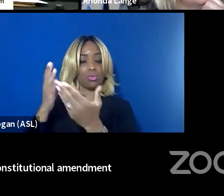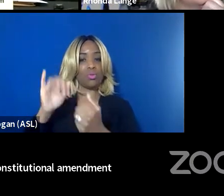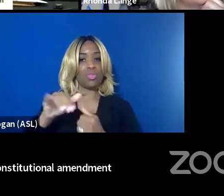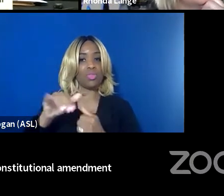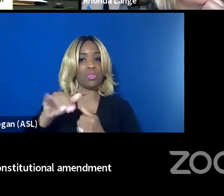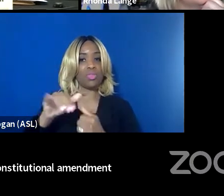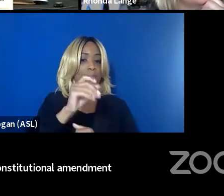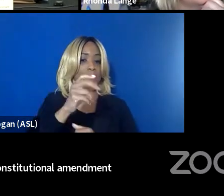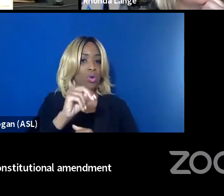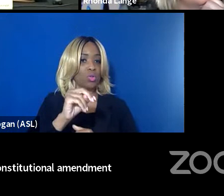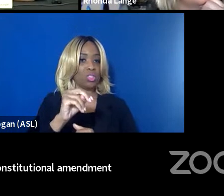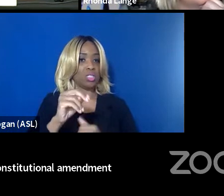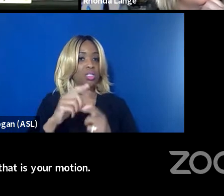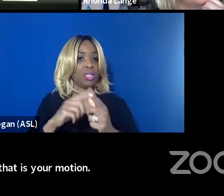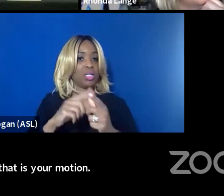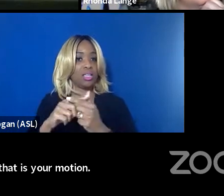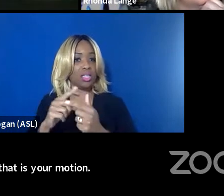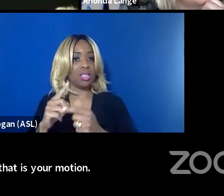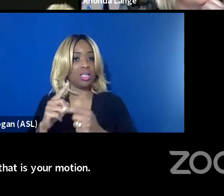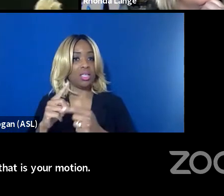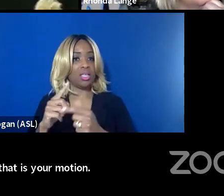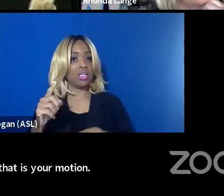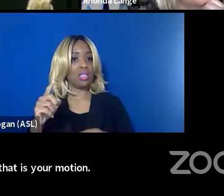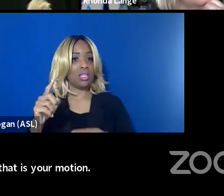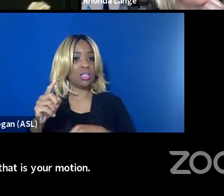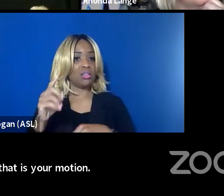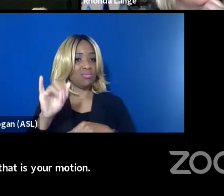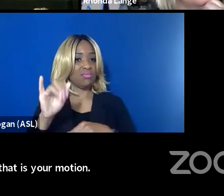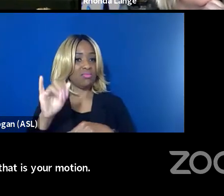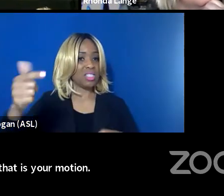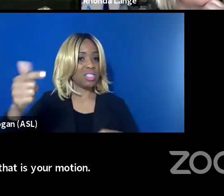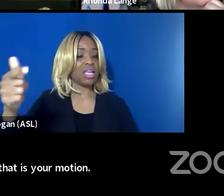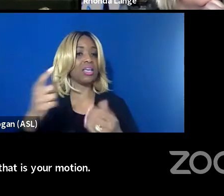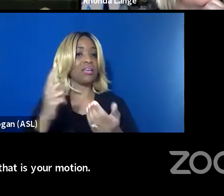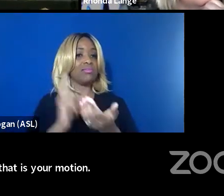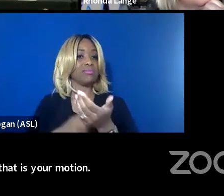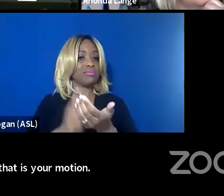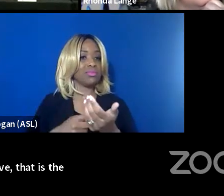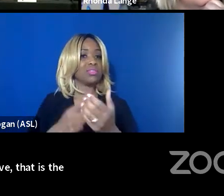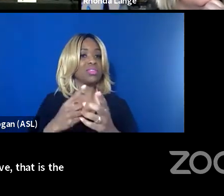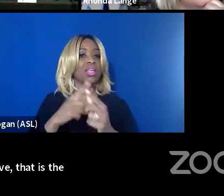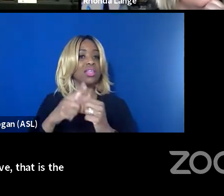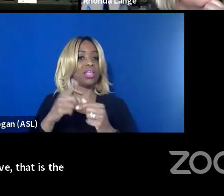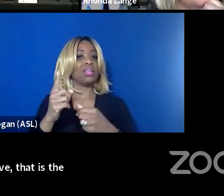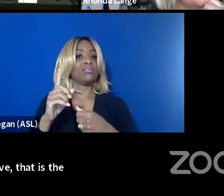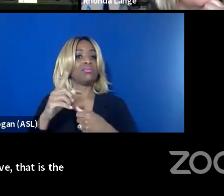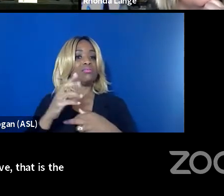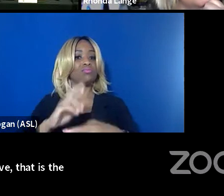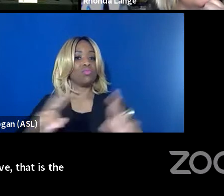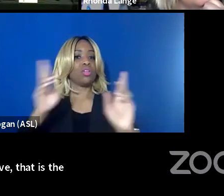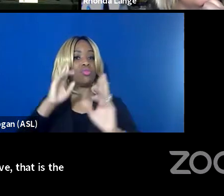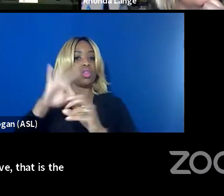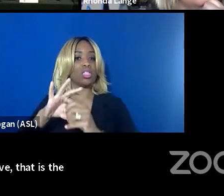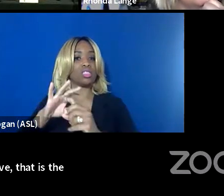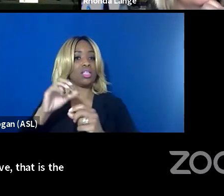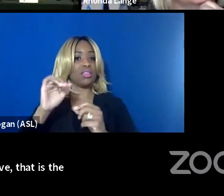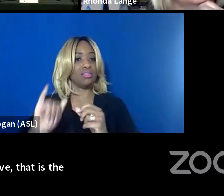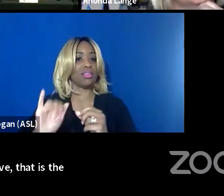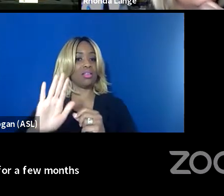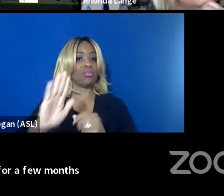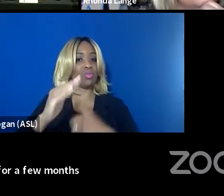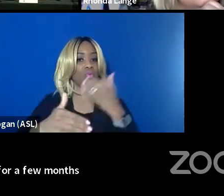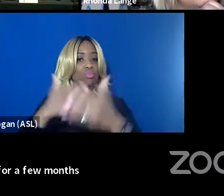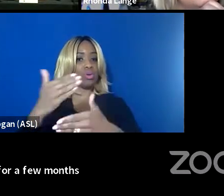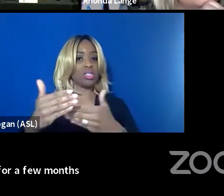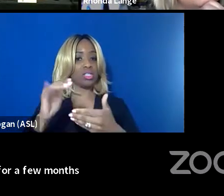And then the petition drive, that's the seconding. And then they discuss it for a few months and then they put it on a general election. This is your process that the people of the state of